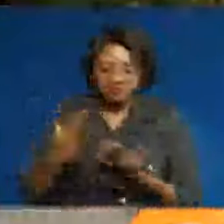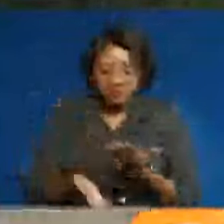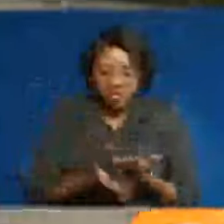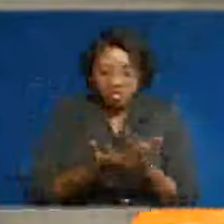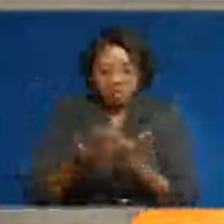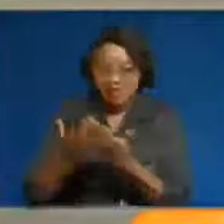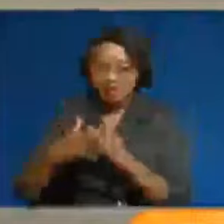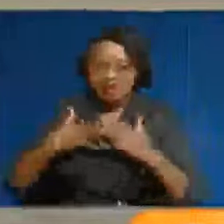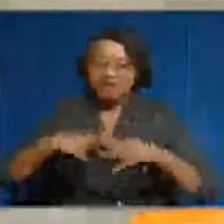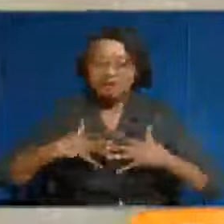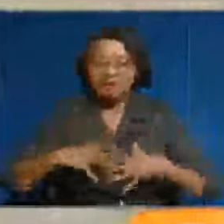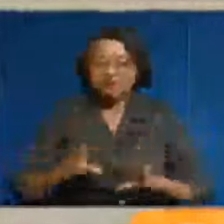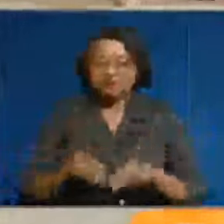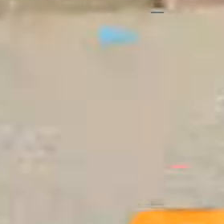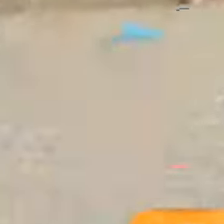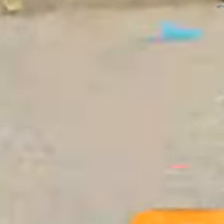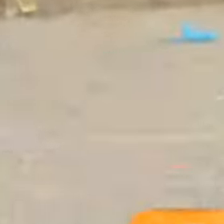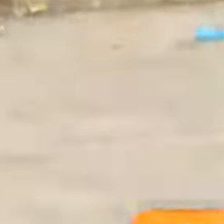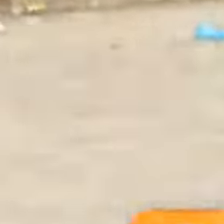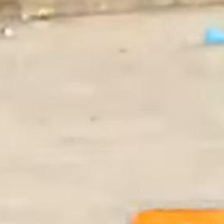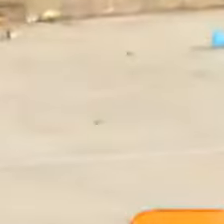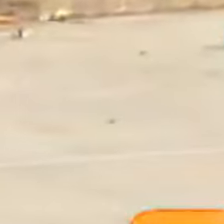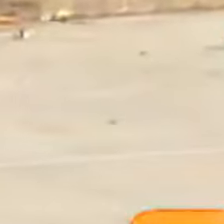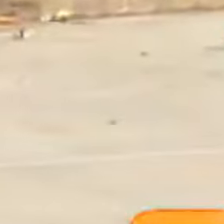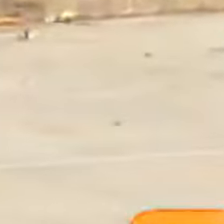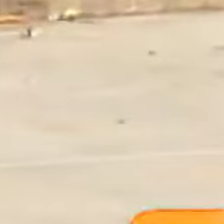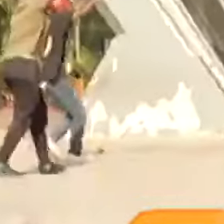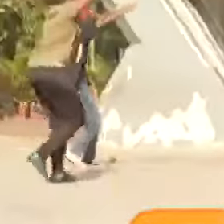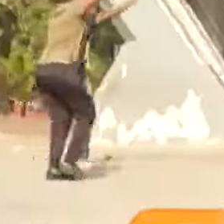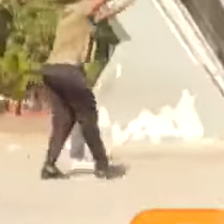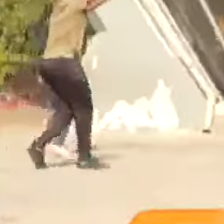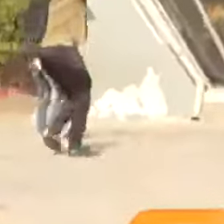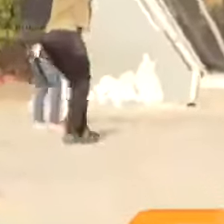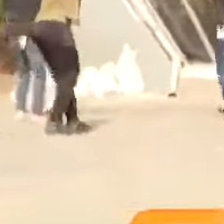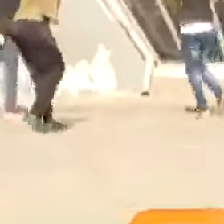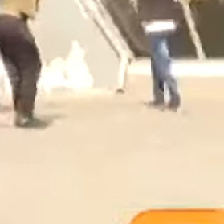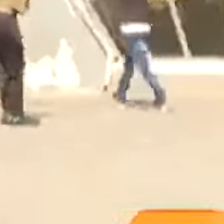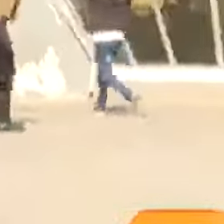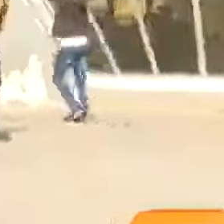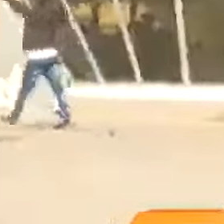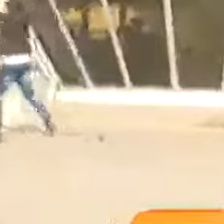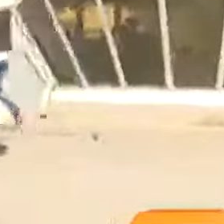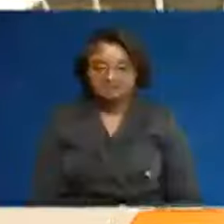injured, offering first aid care before moving them to hospital.